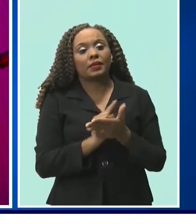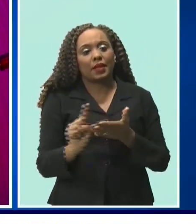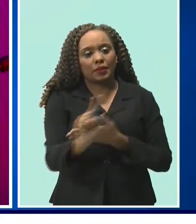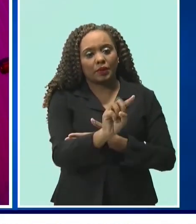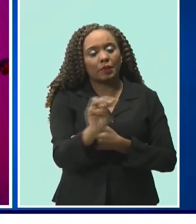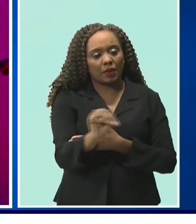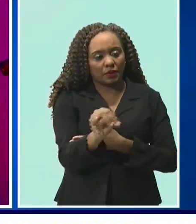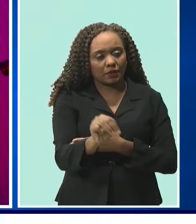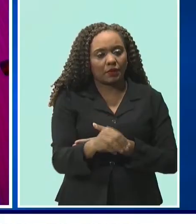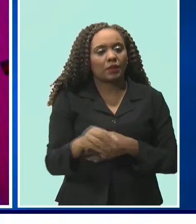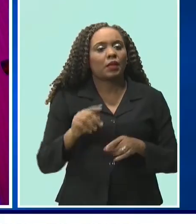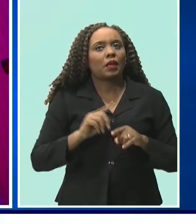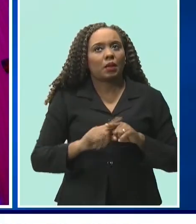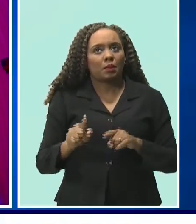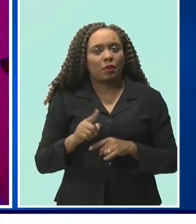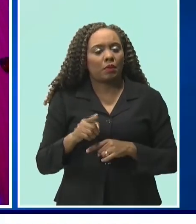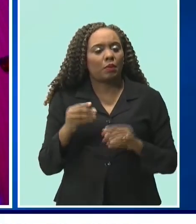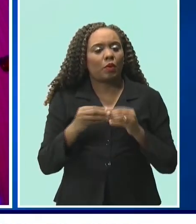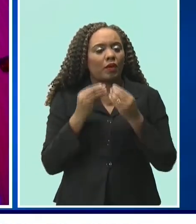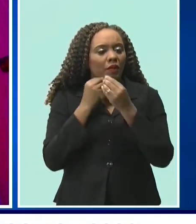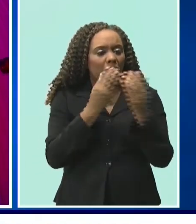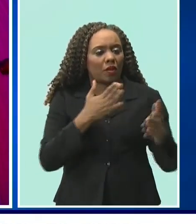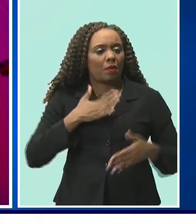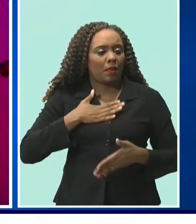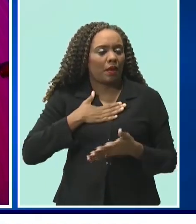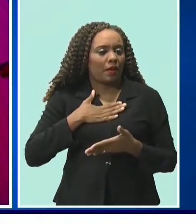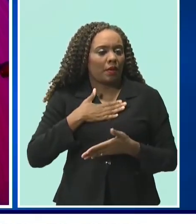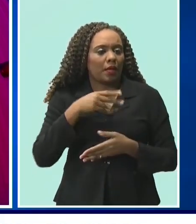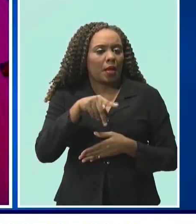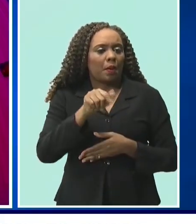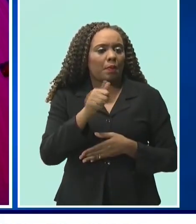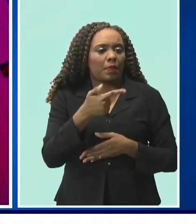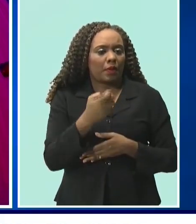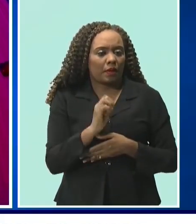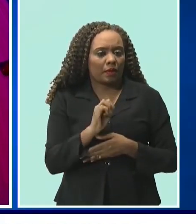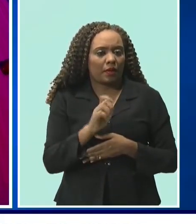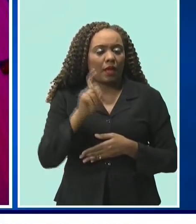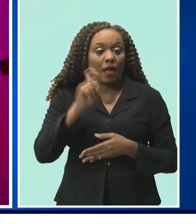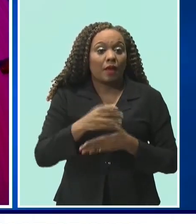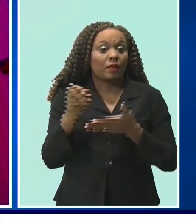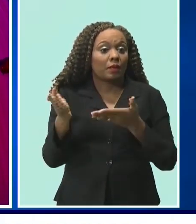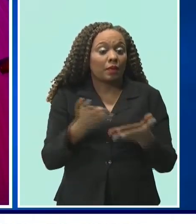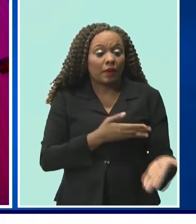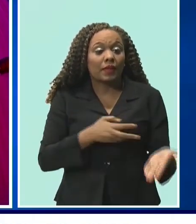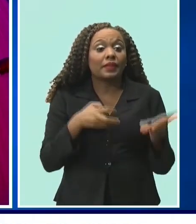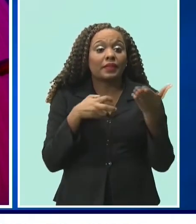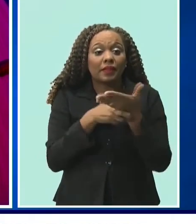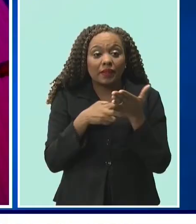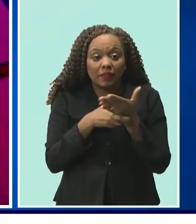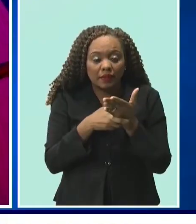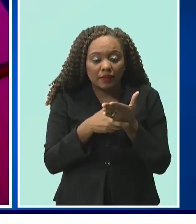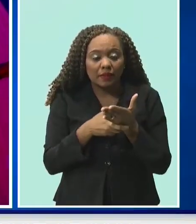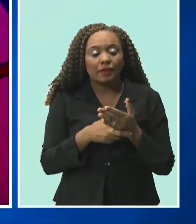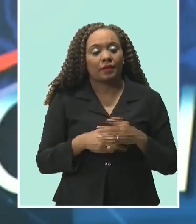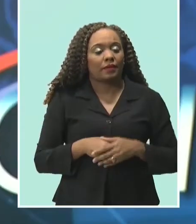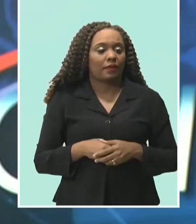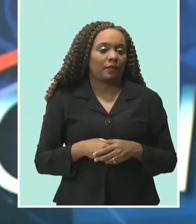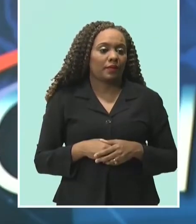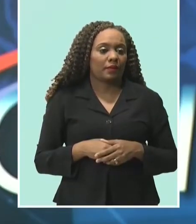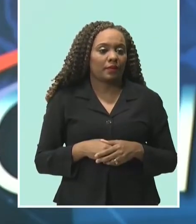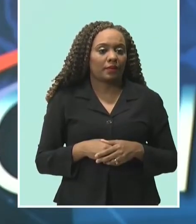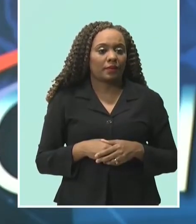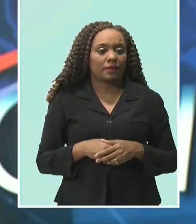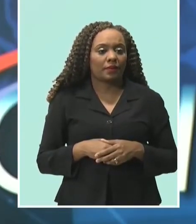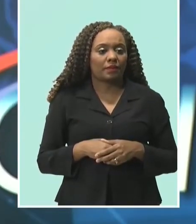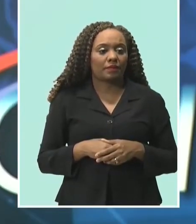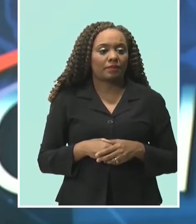Monday. But follow the page and you will get more info on that. And please, you have to bring your ticket in order to get a refund.